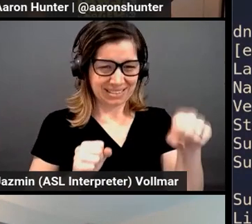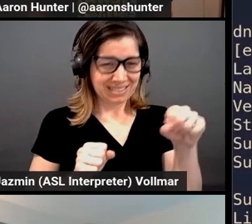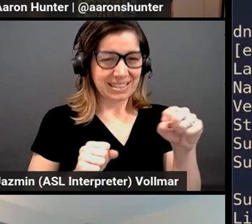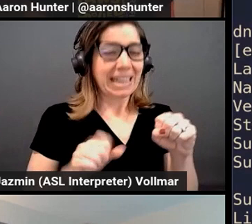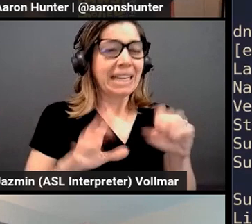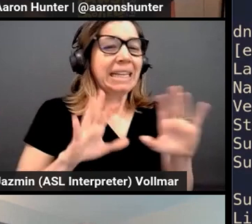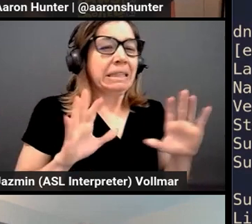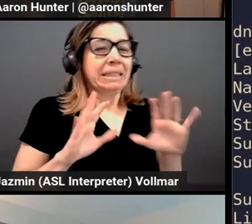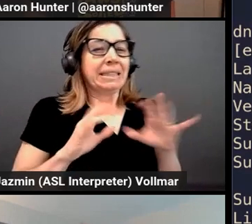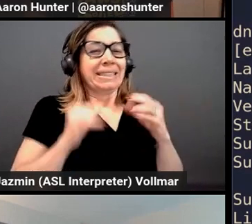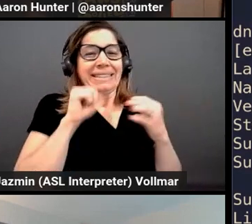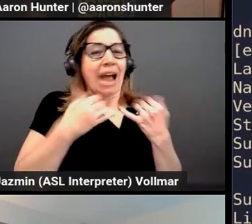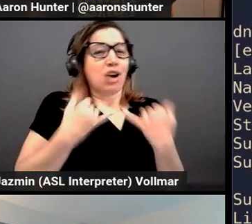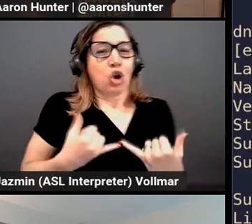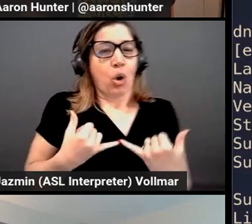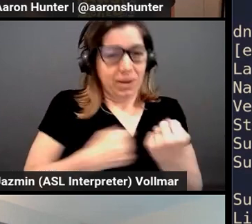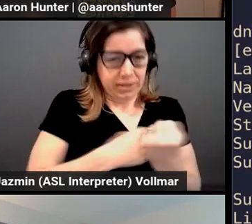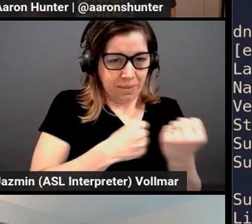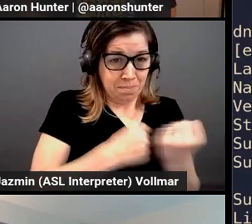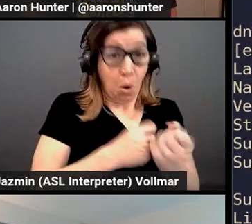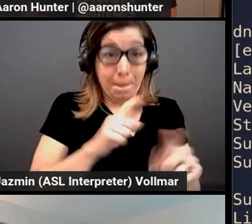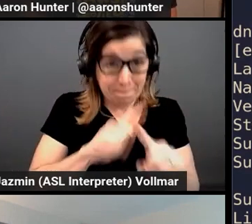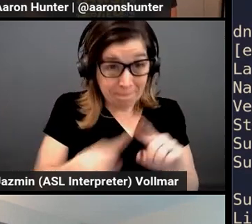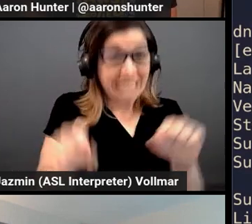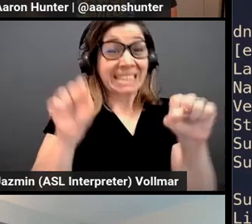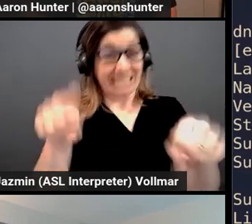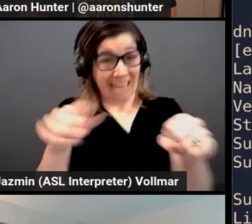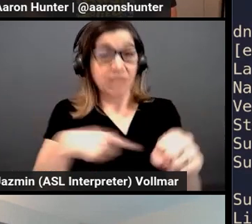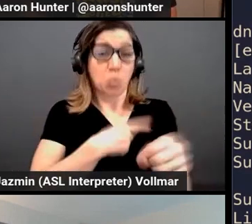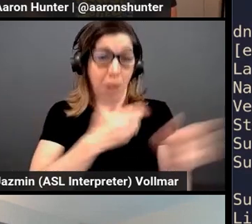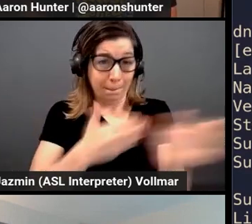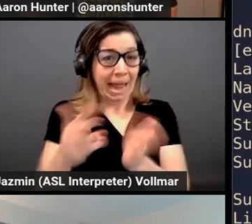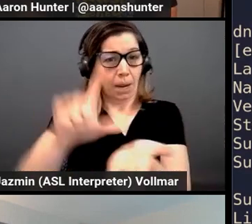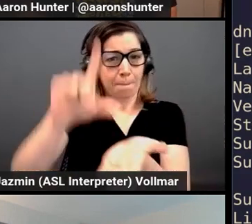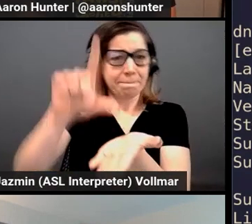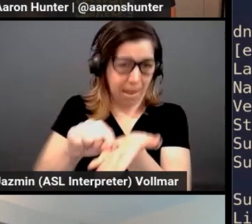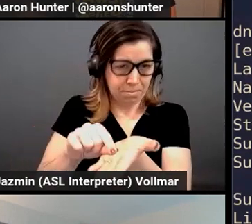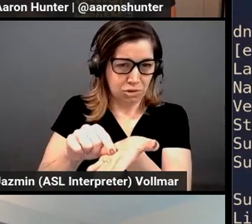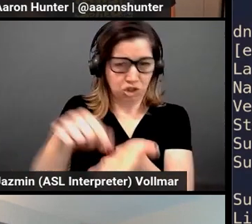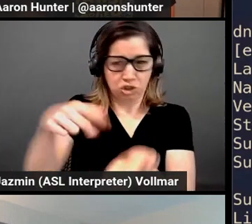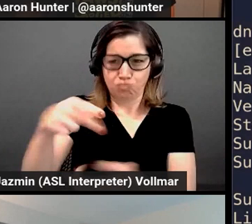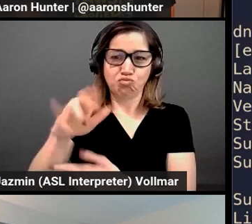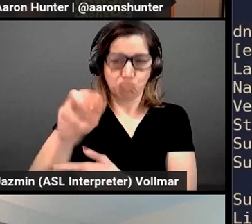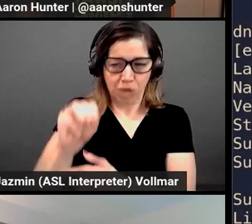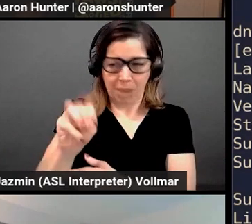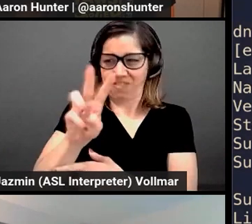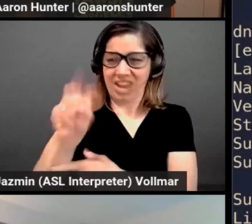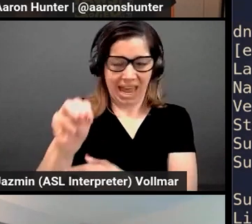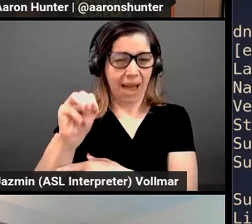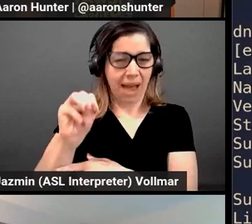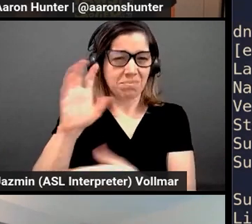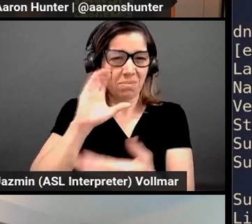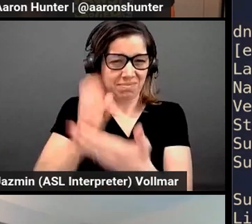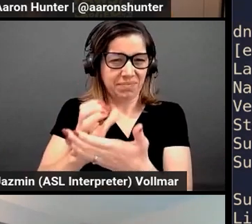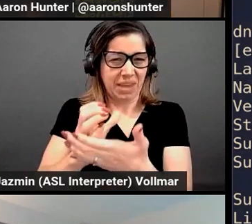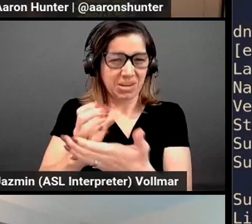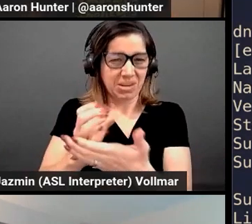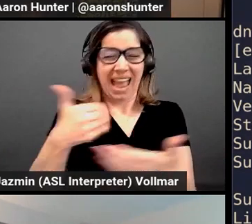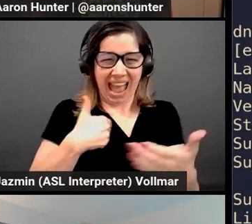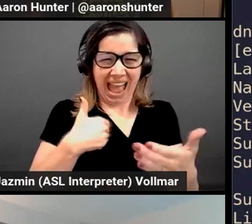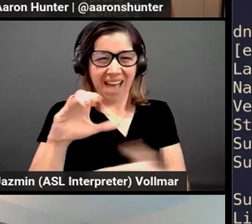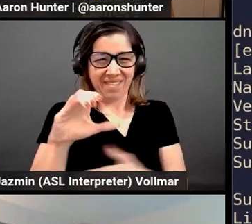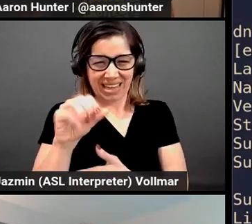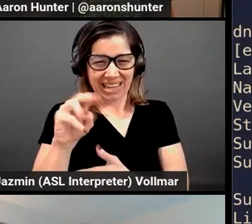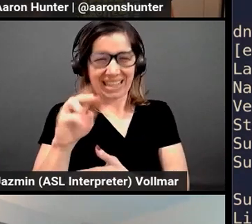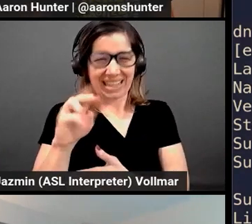So we absolutely do plan on publishing on-prem VM images. We do, of course, have container images, and those are